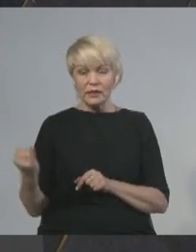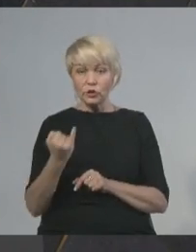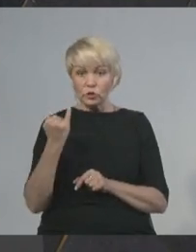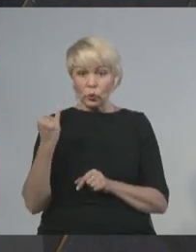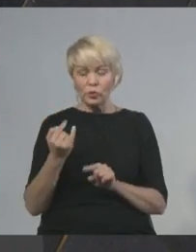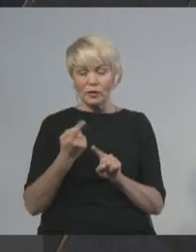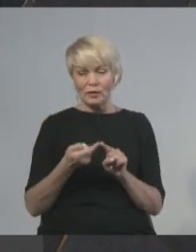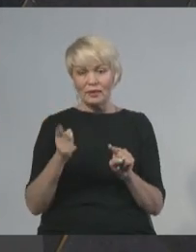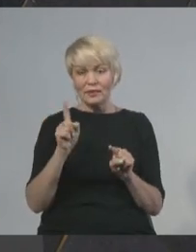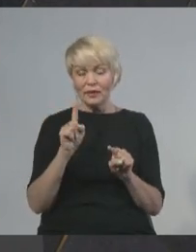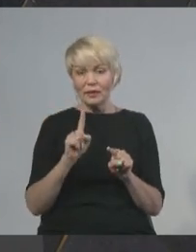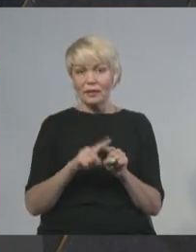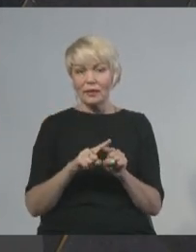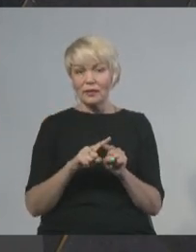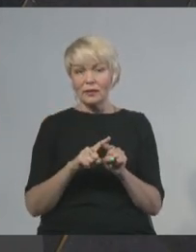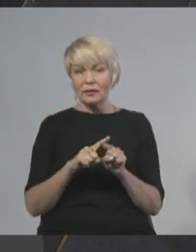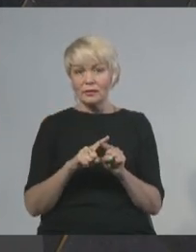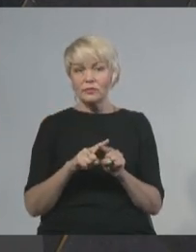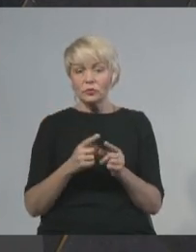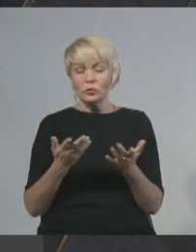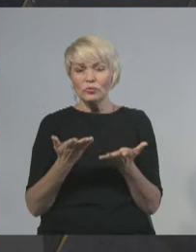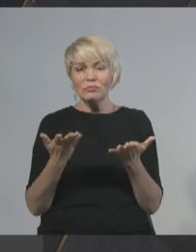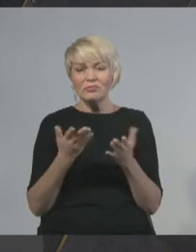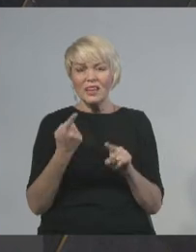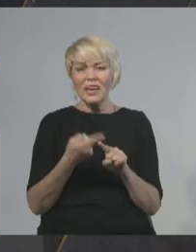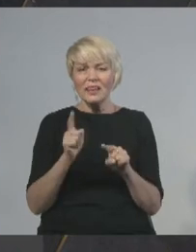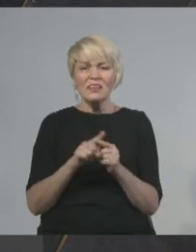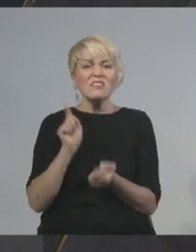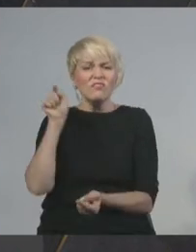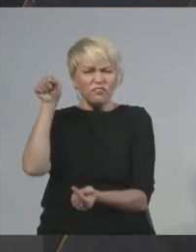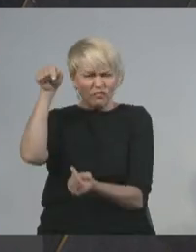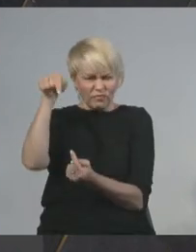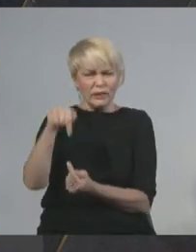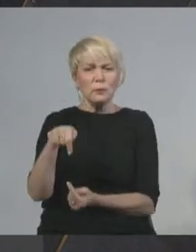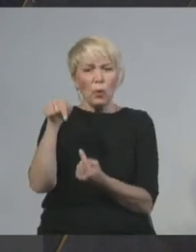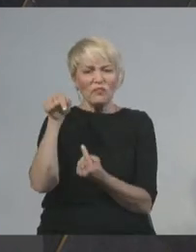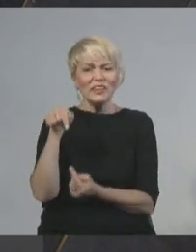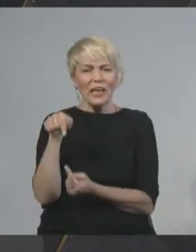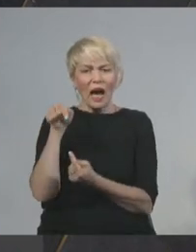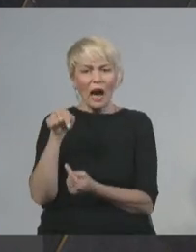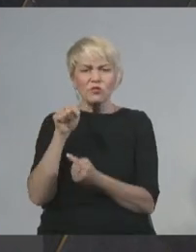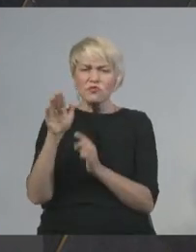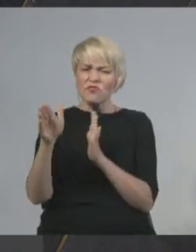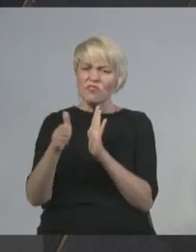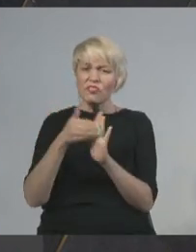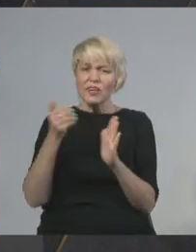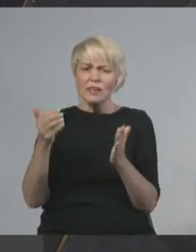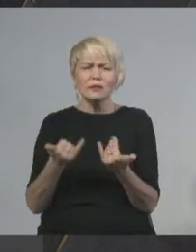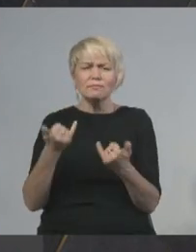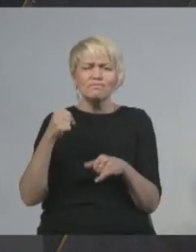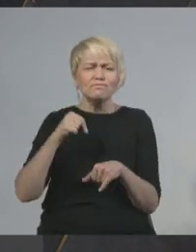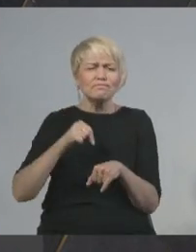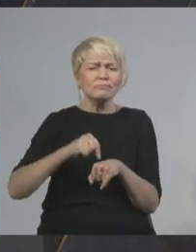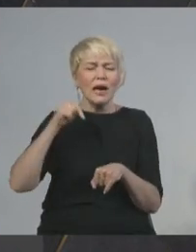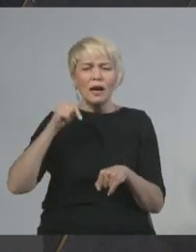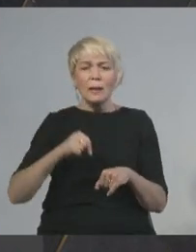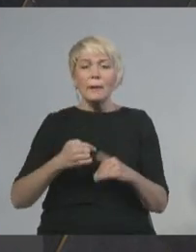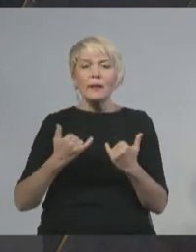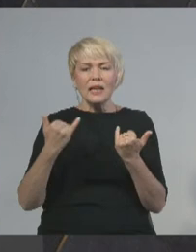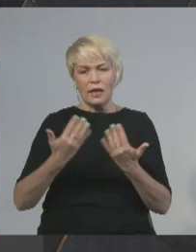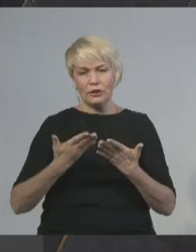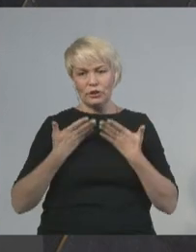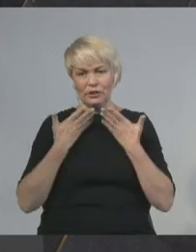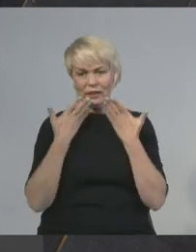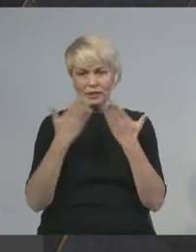ribne and it was a human story which corresponds to the to the needs